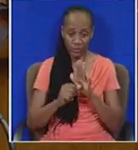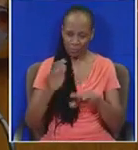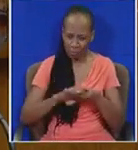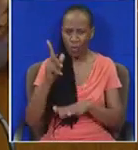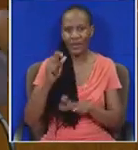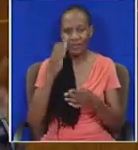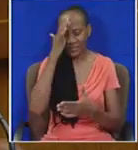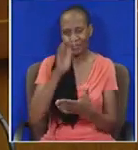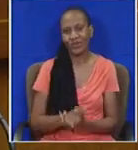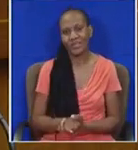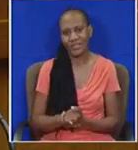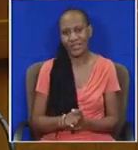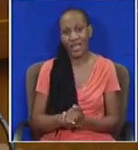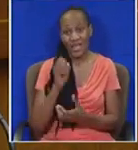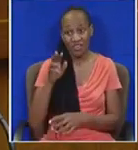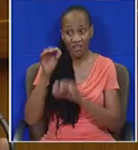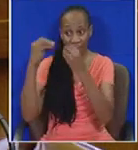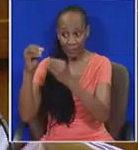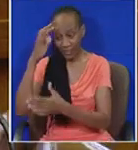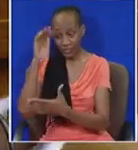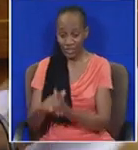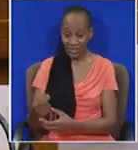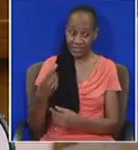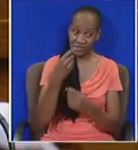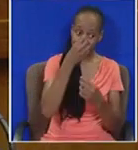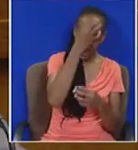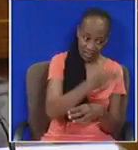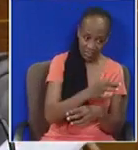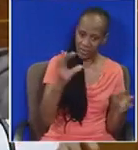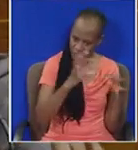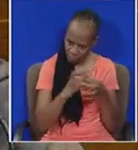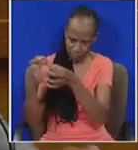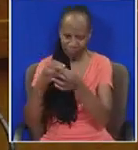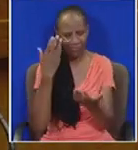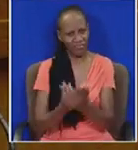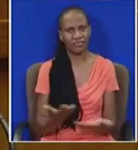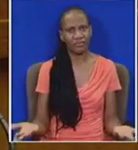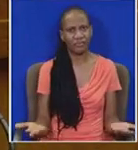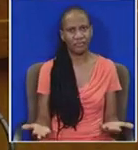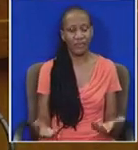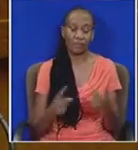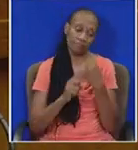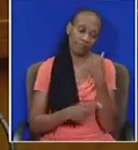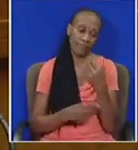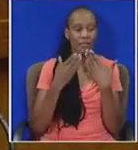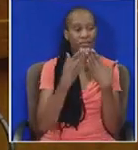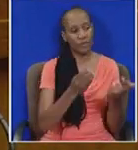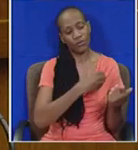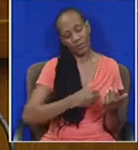the energies of the investors into our economy. Having said all that, siyabulela Mongameli.